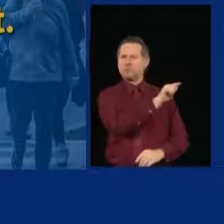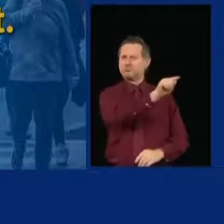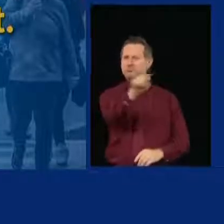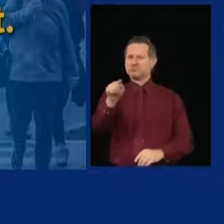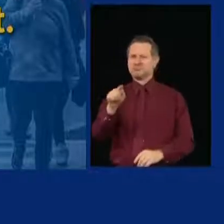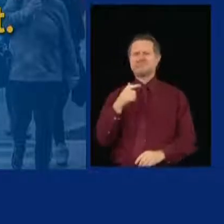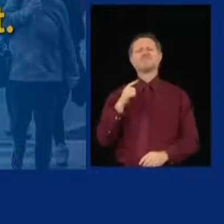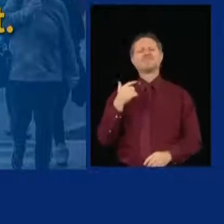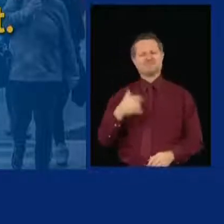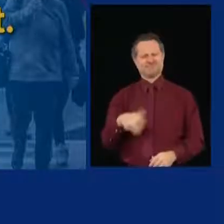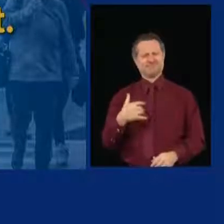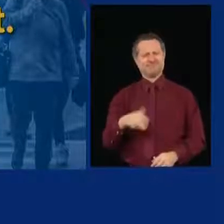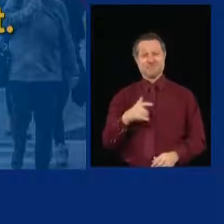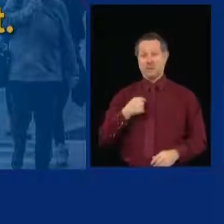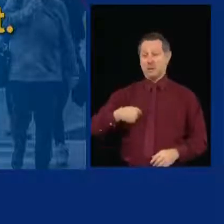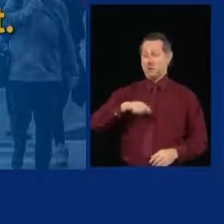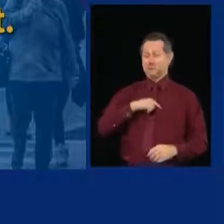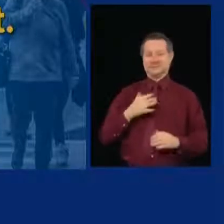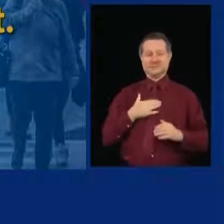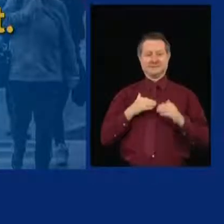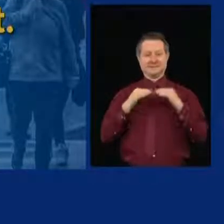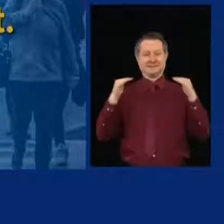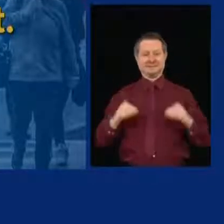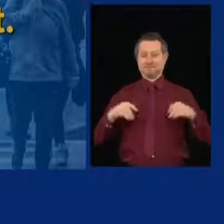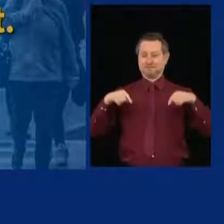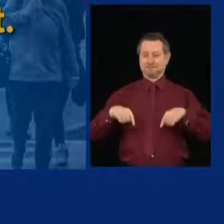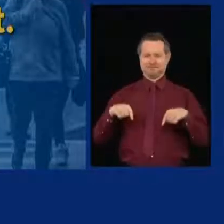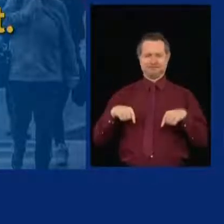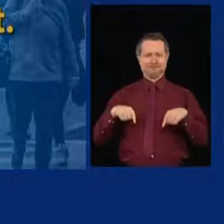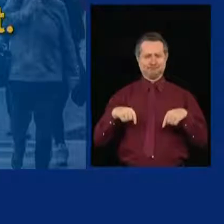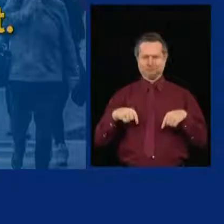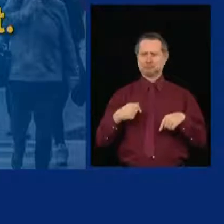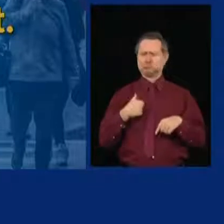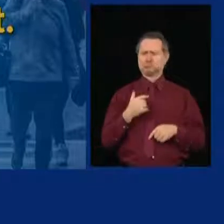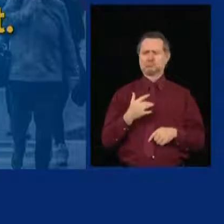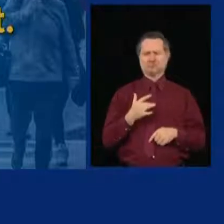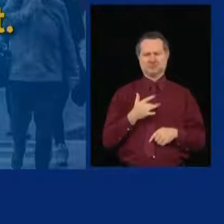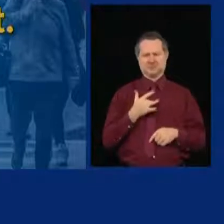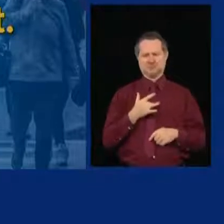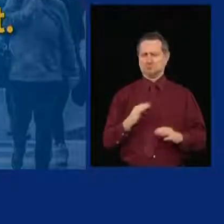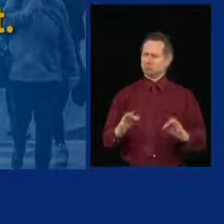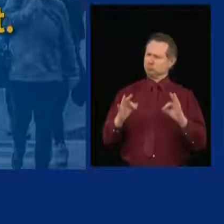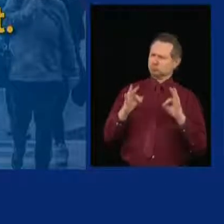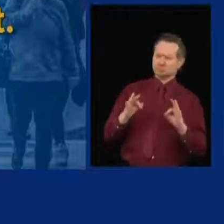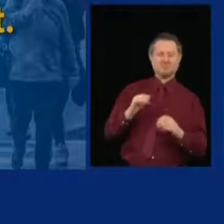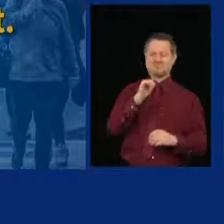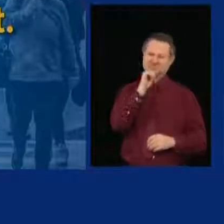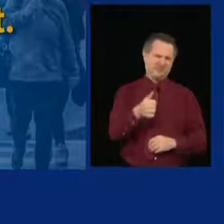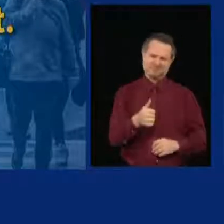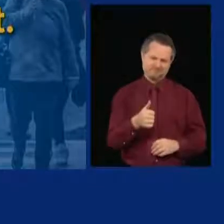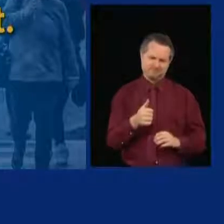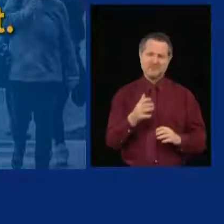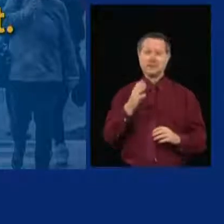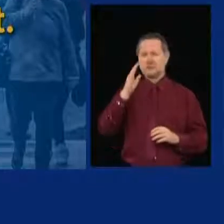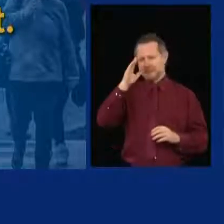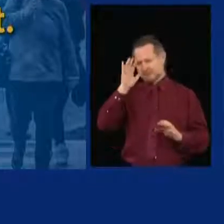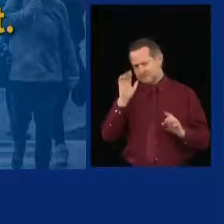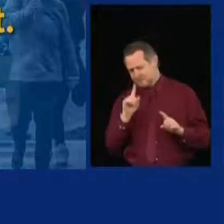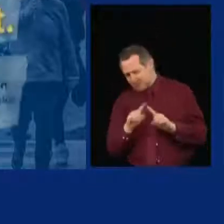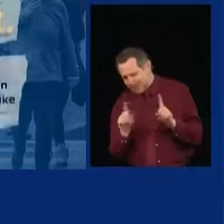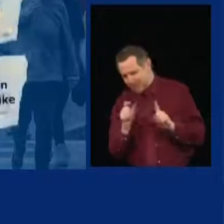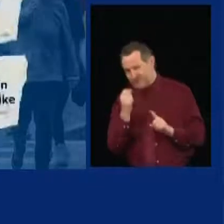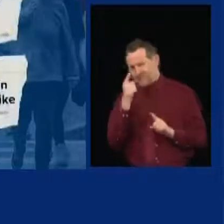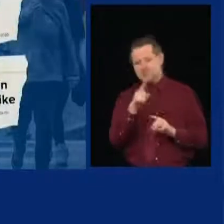is still reliant on what we do. It is reliant on human behavior. So be smart and be